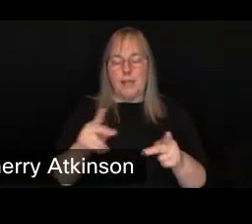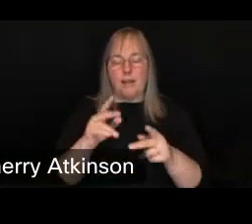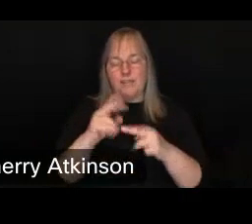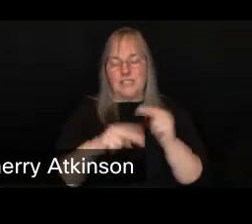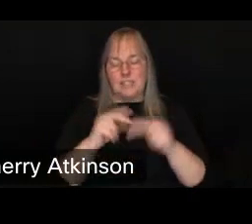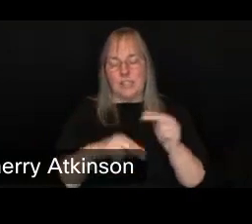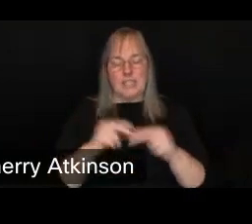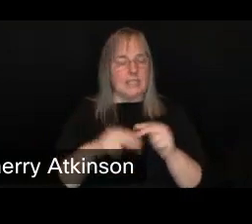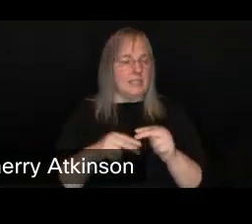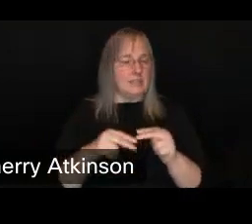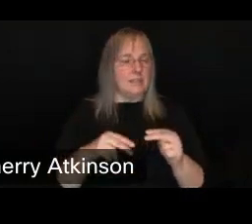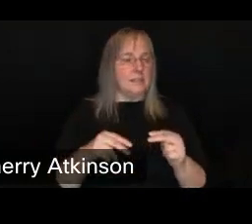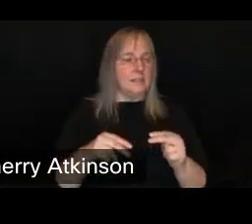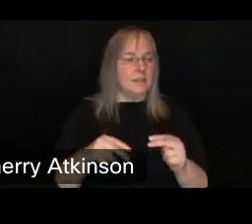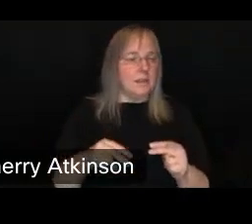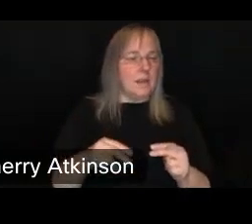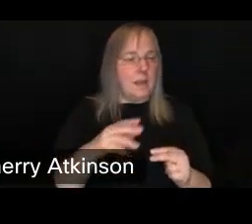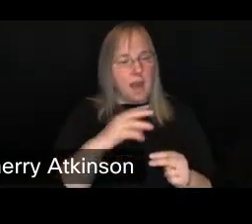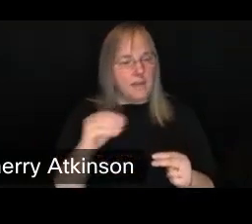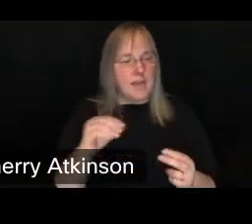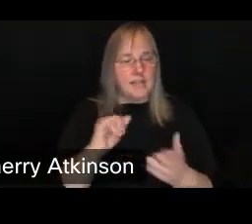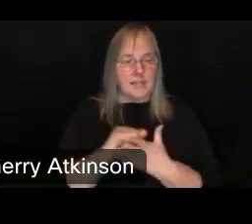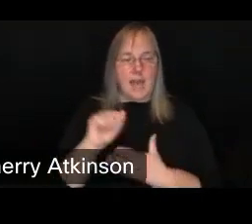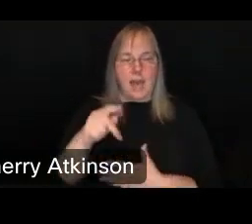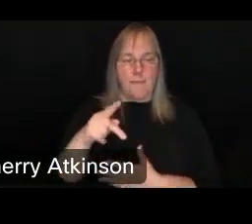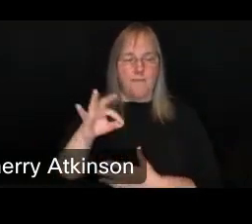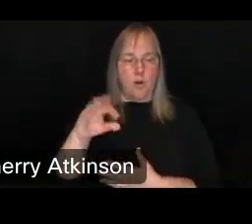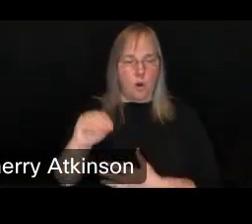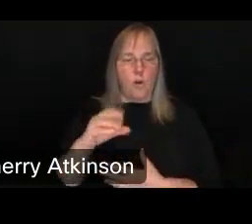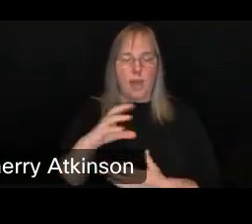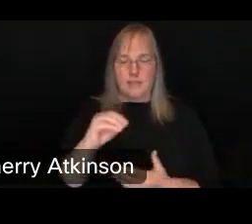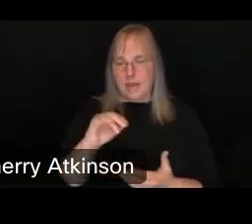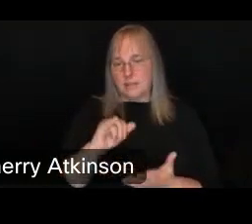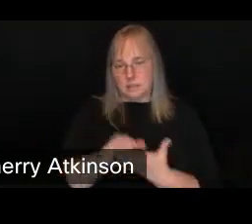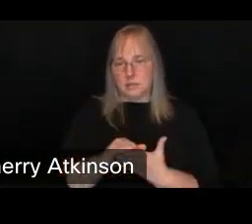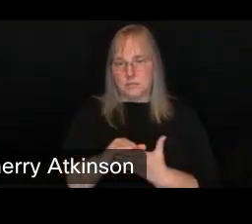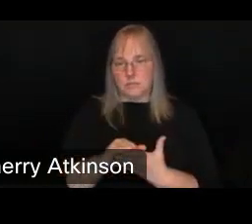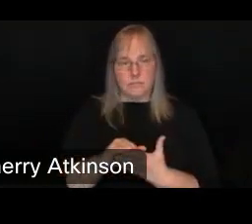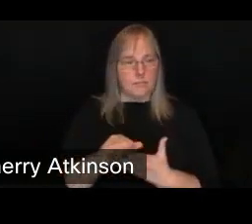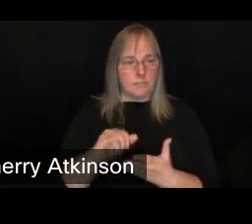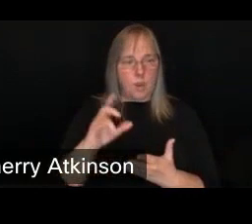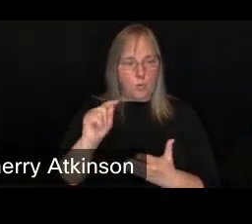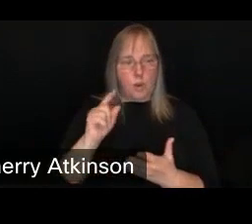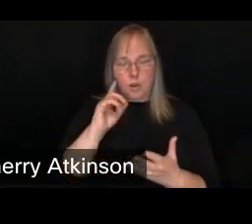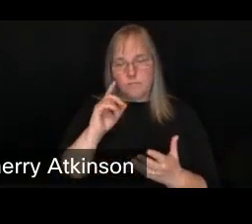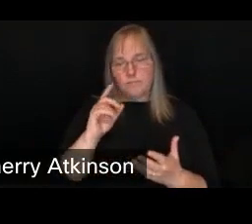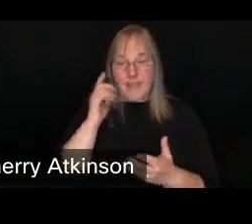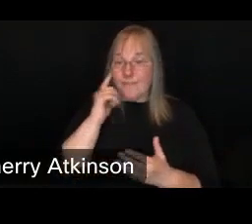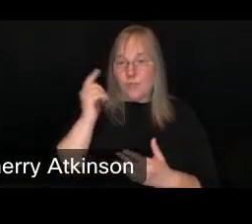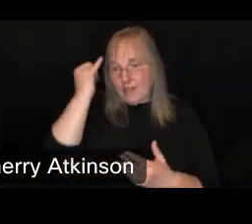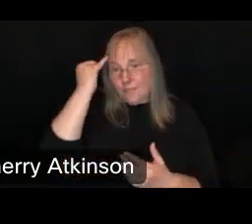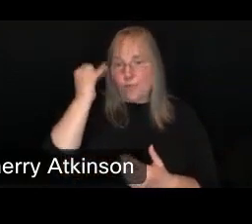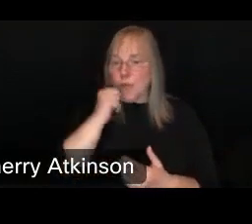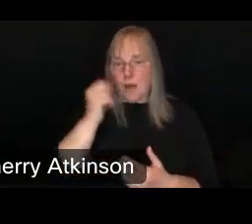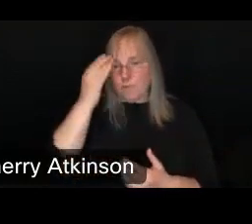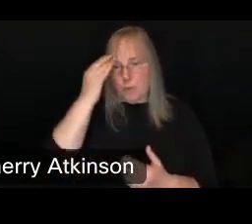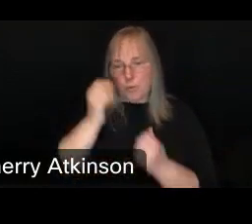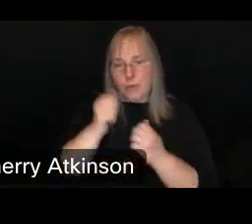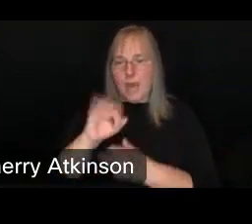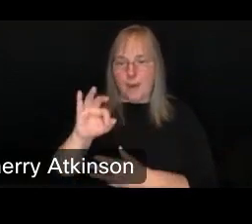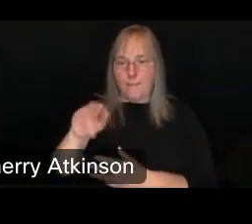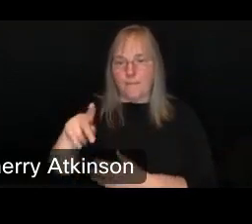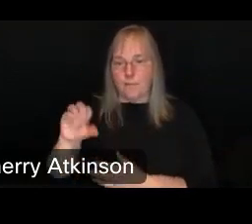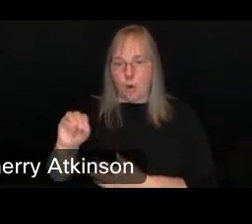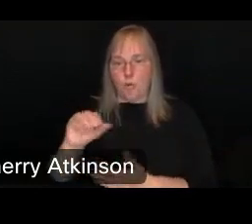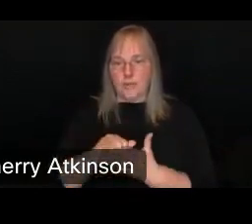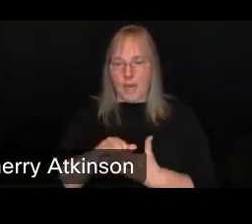that they should be evaluating and considering once they are convened. So for those who aren't familiar with APFO, that's an ordinance that aims to